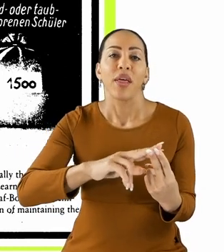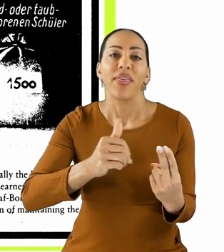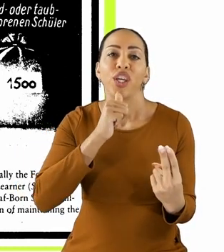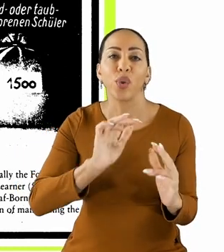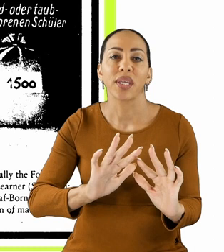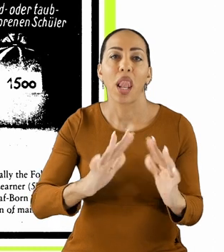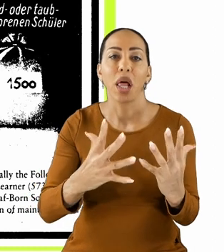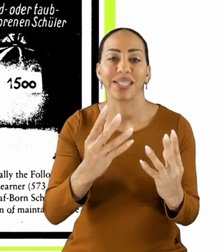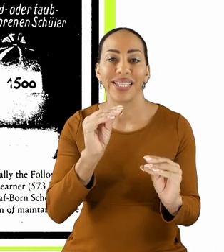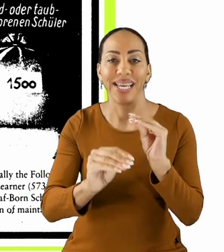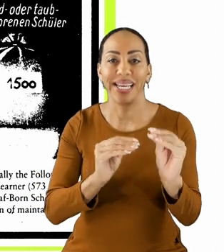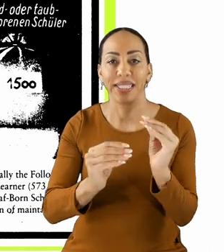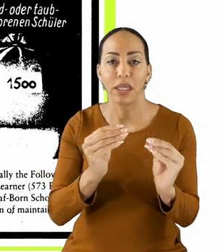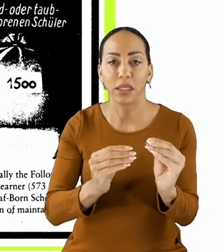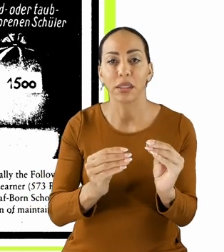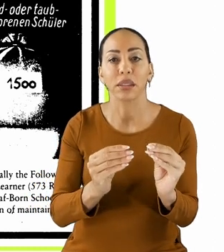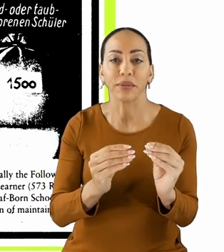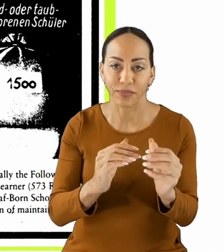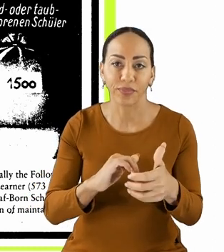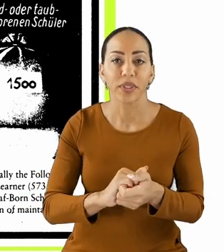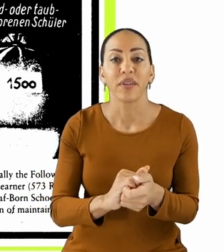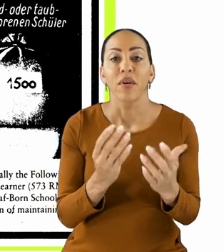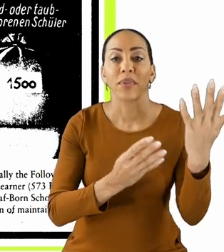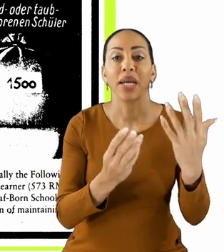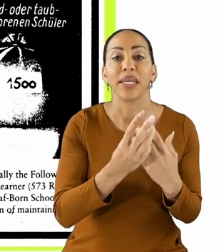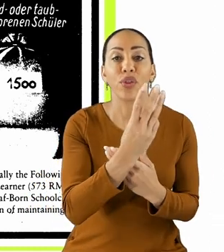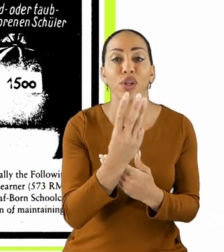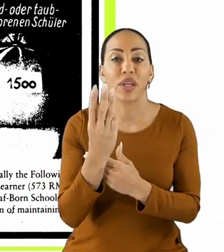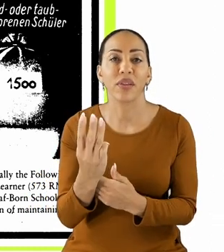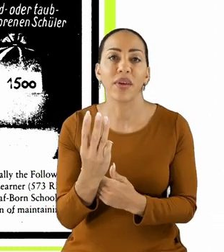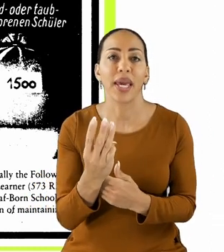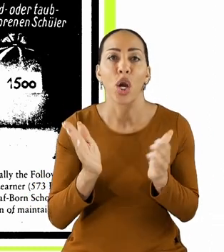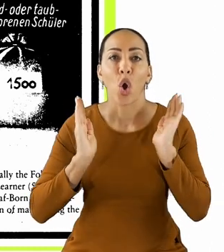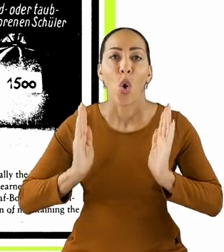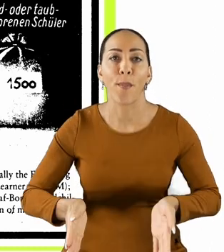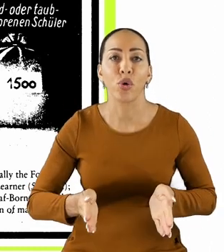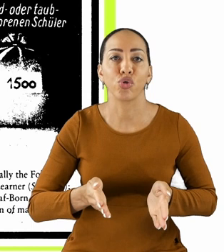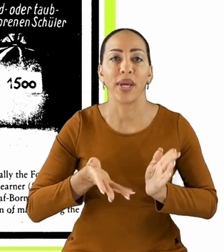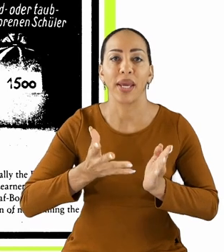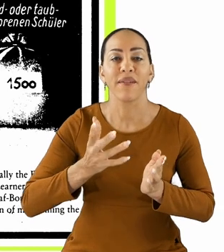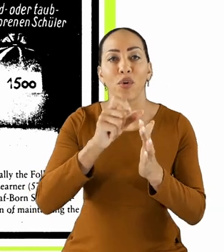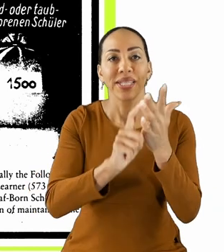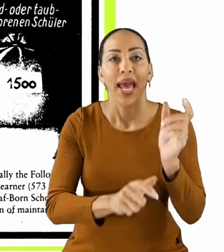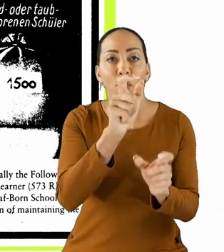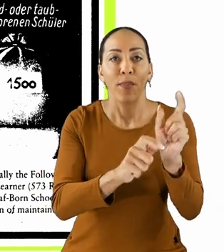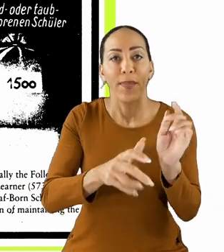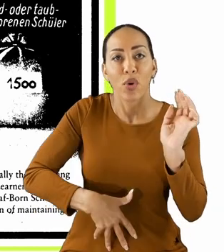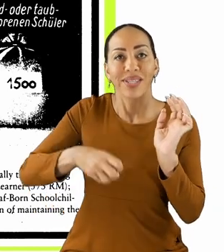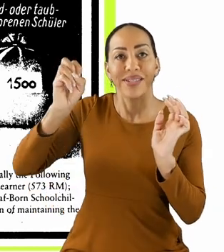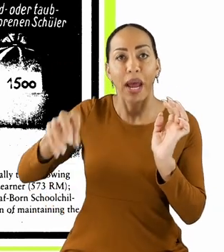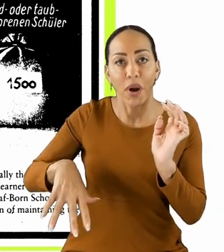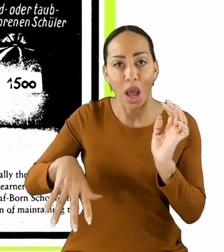as they called us. Starting from 1933, the National Socialists brought in compulsory sterilization for